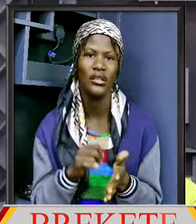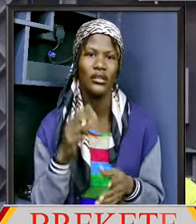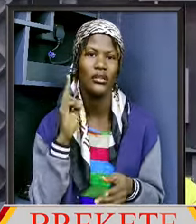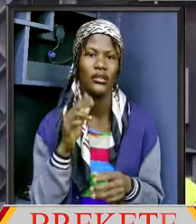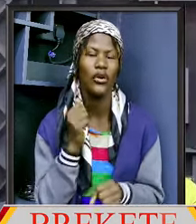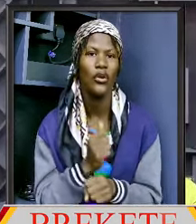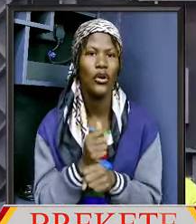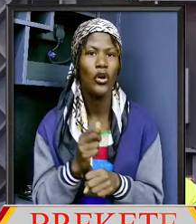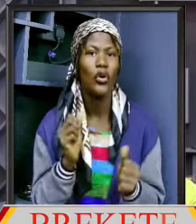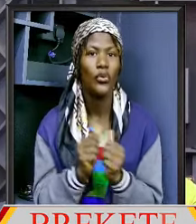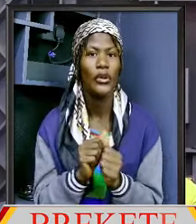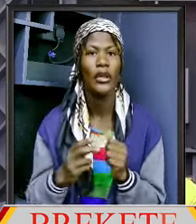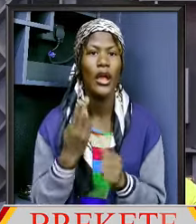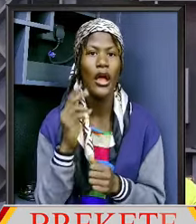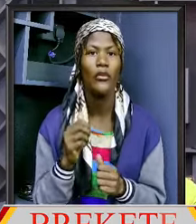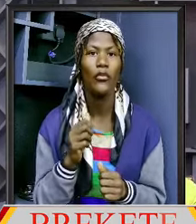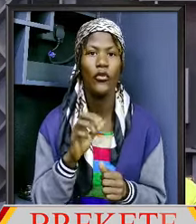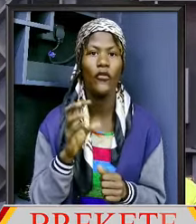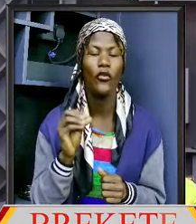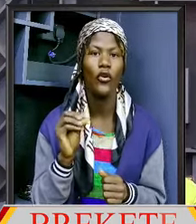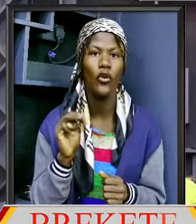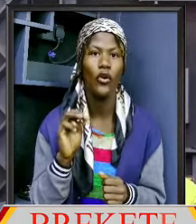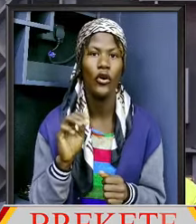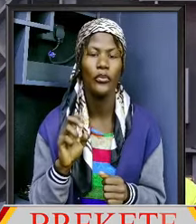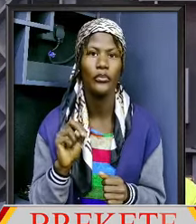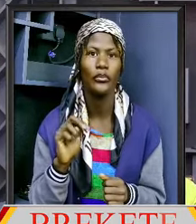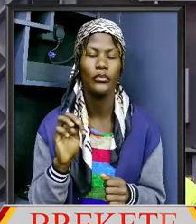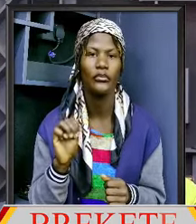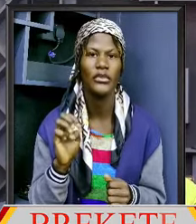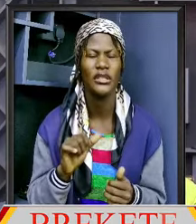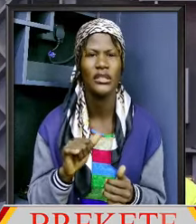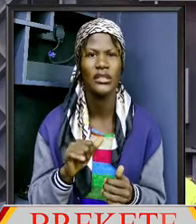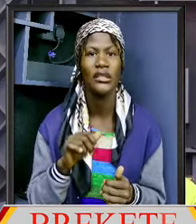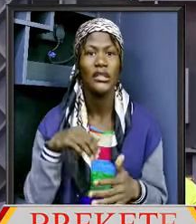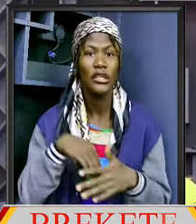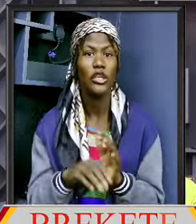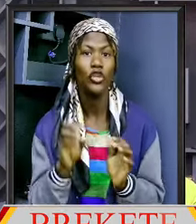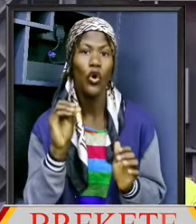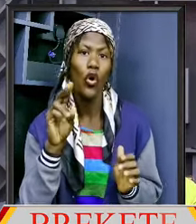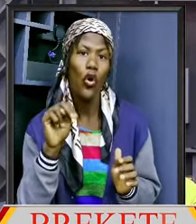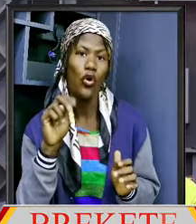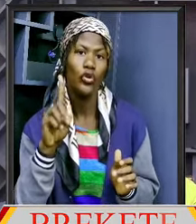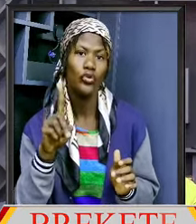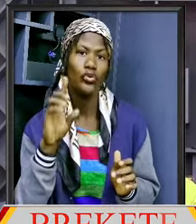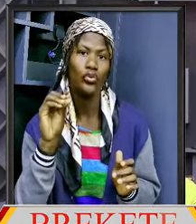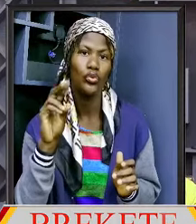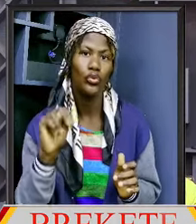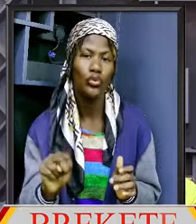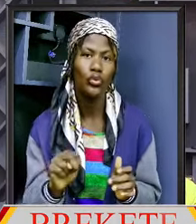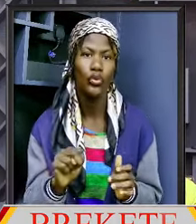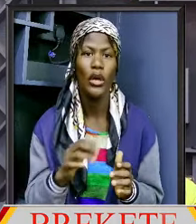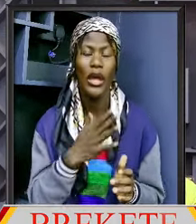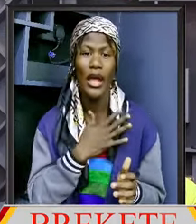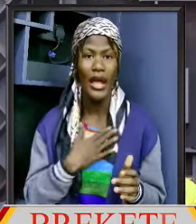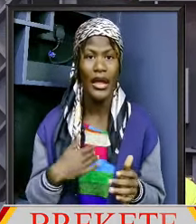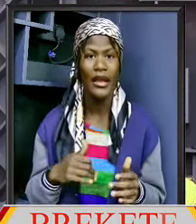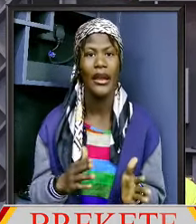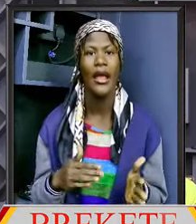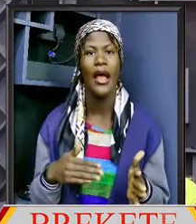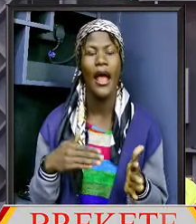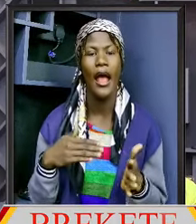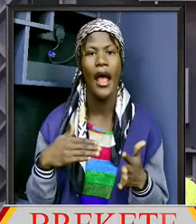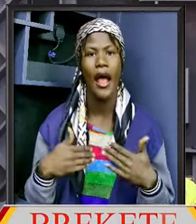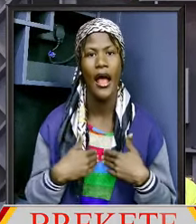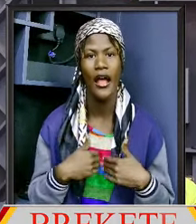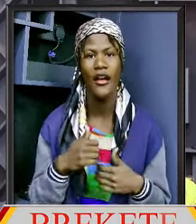the above company, which is the Ondo Linye Hub Industry Waywood, and had an industrial accident